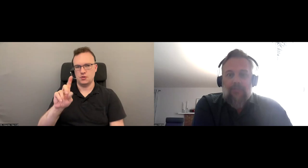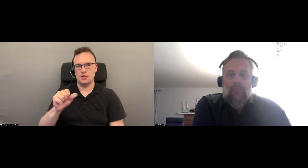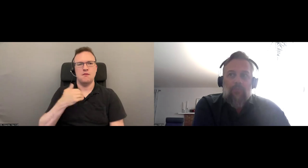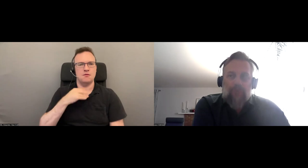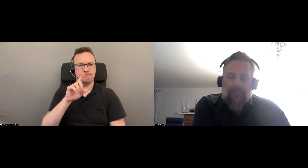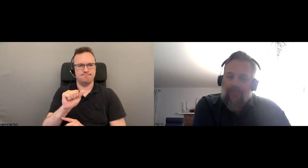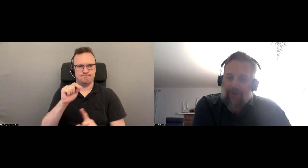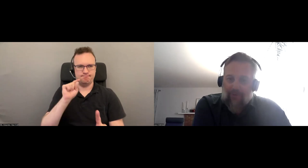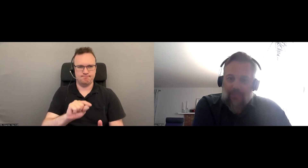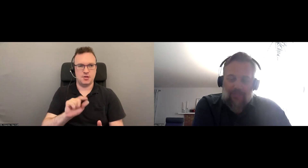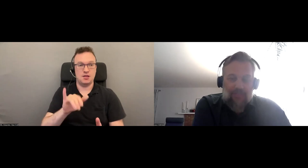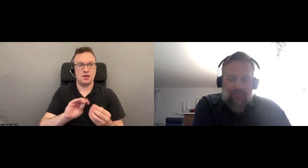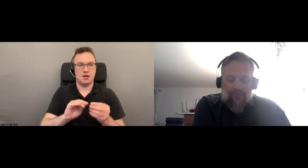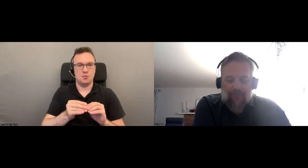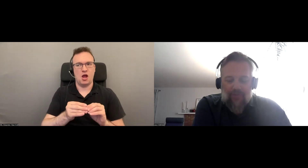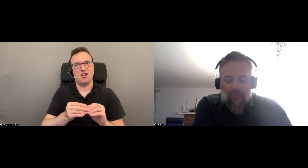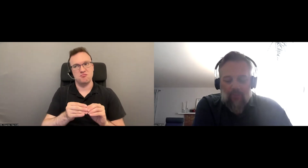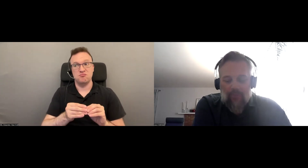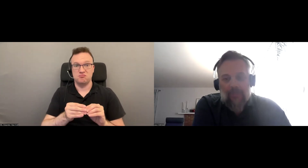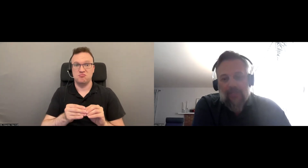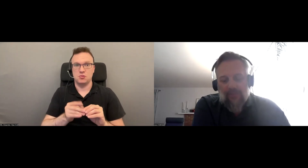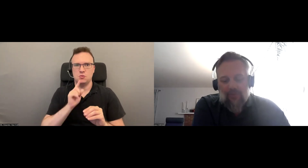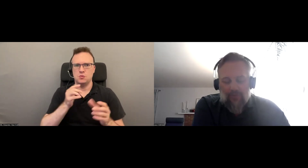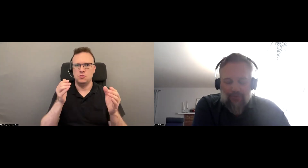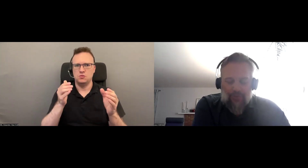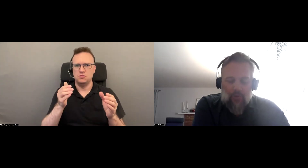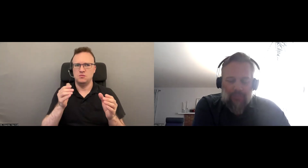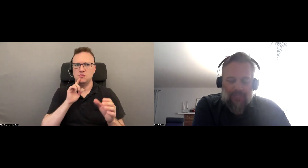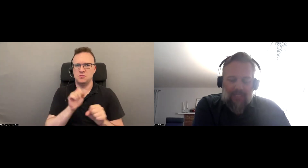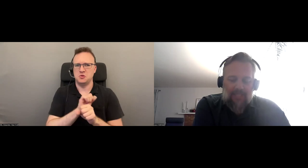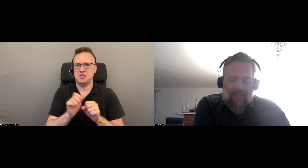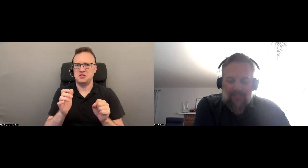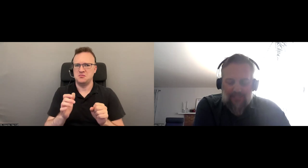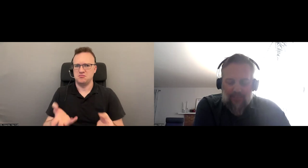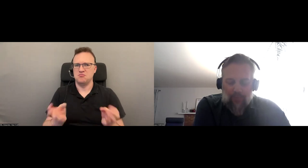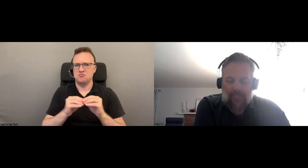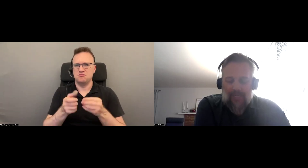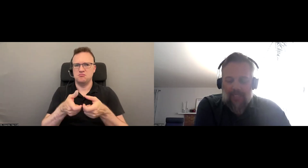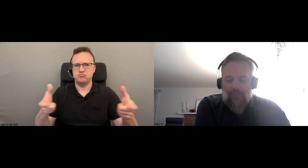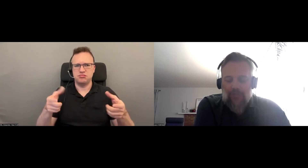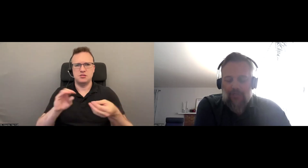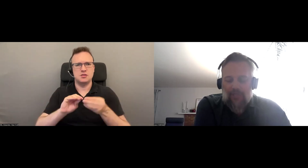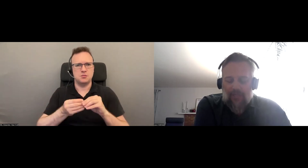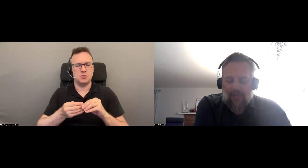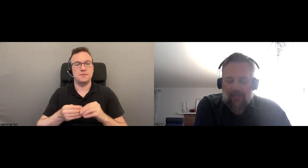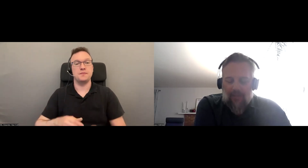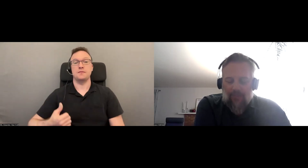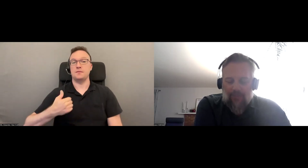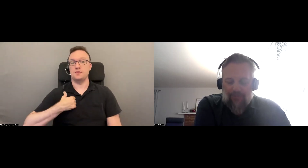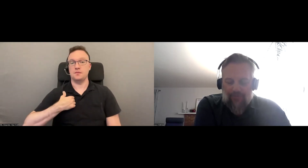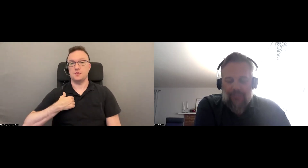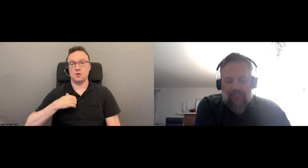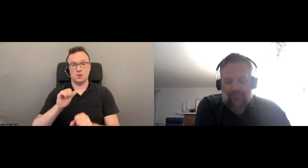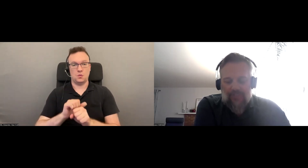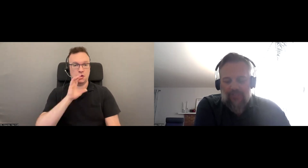is really very much a conservative number. When we bring that a little closer to home to Canada, the working age